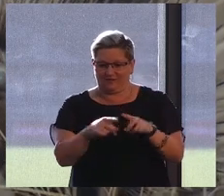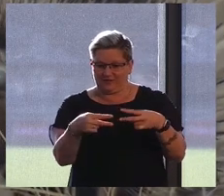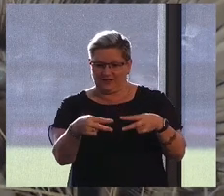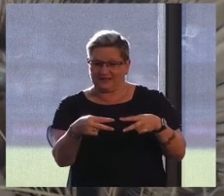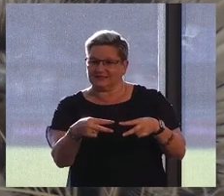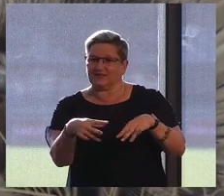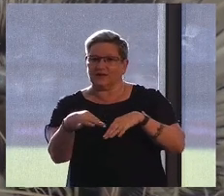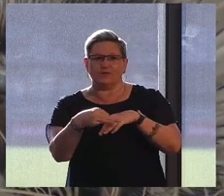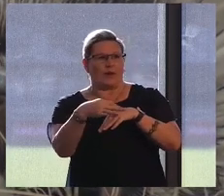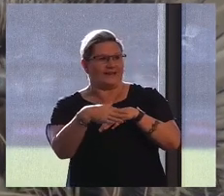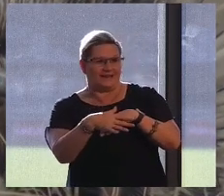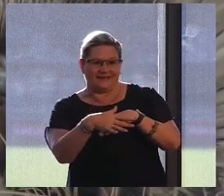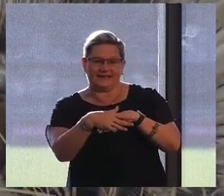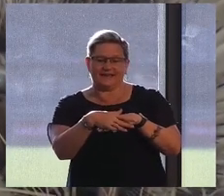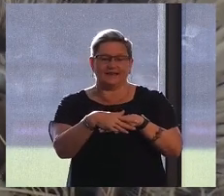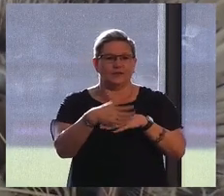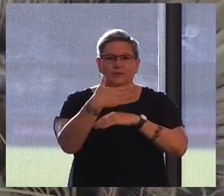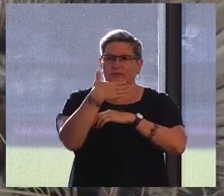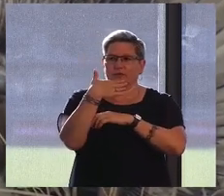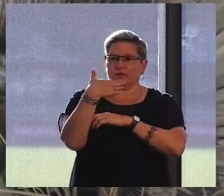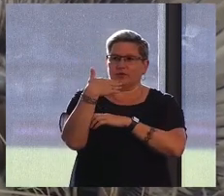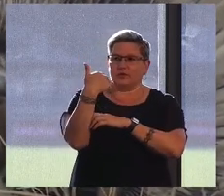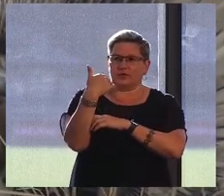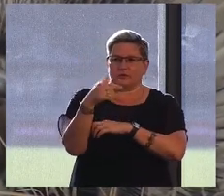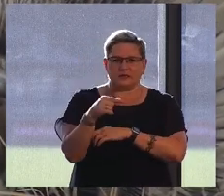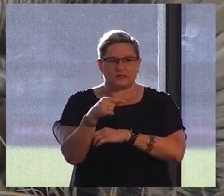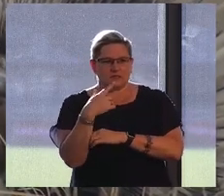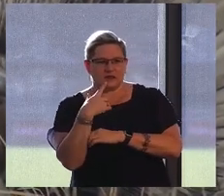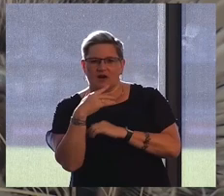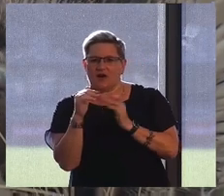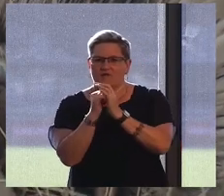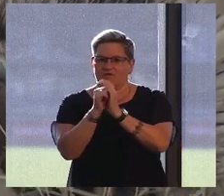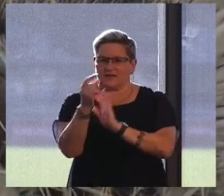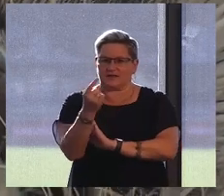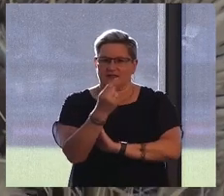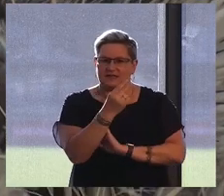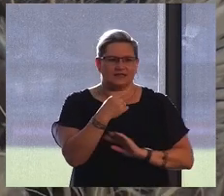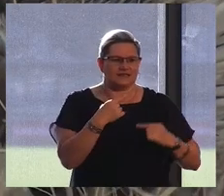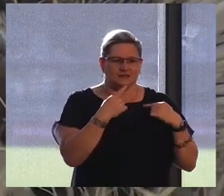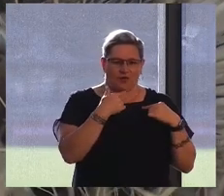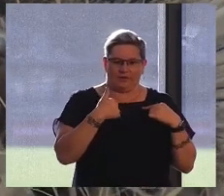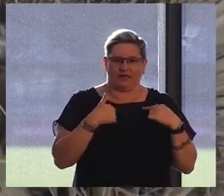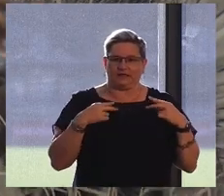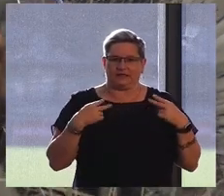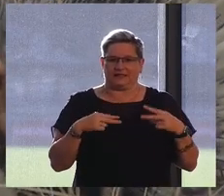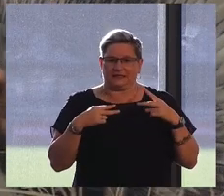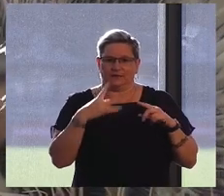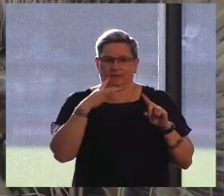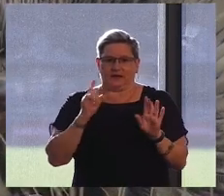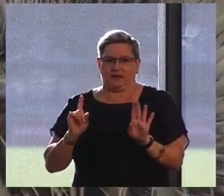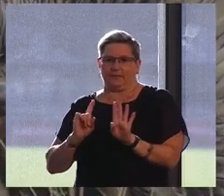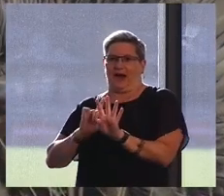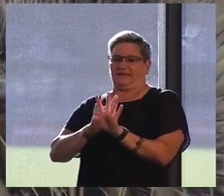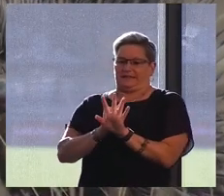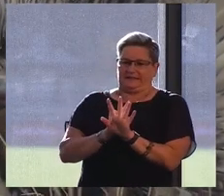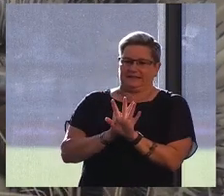friend came up to me and said, "Yeah, dancing's not your thing, Rachel. You can go to the back. That's fine. I won't mind if you're right at the back.